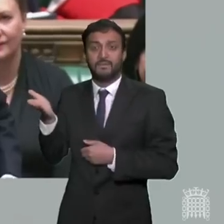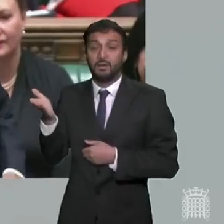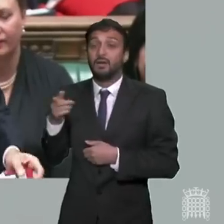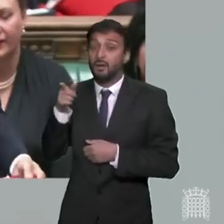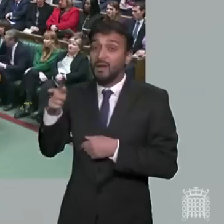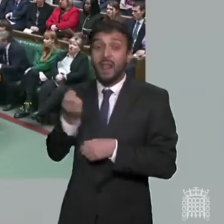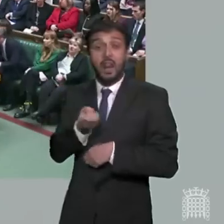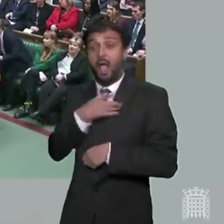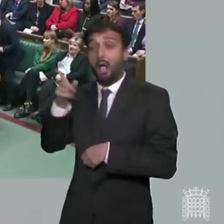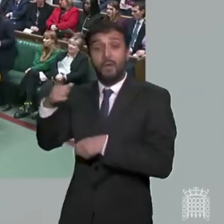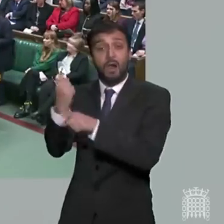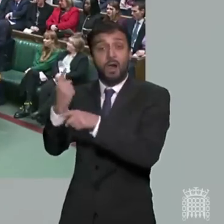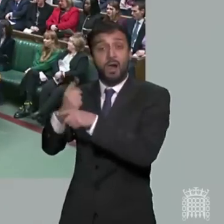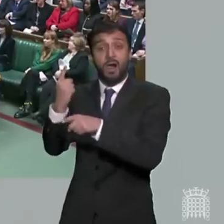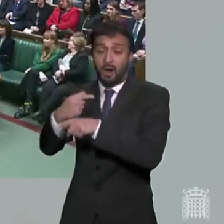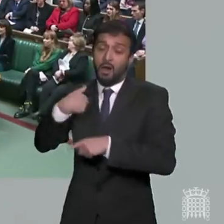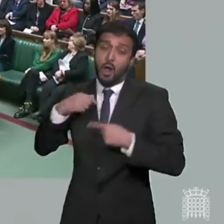Conservatives deliver.